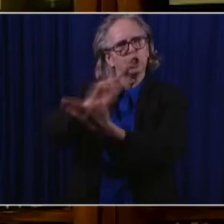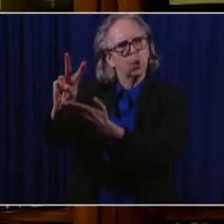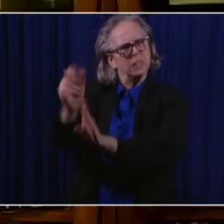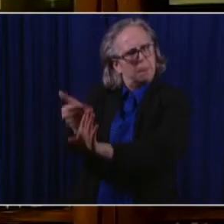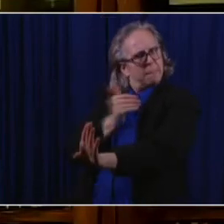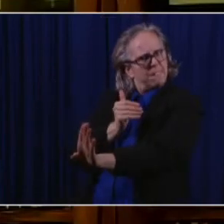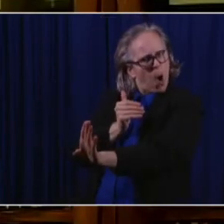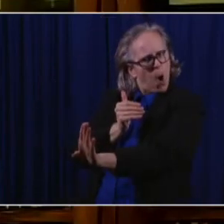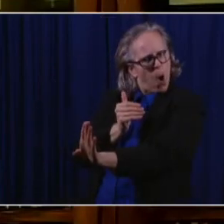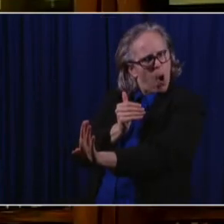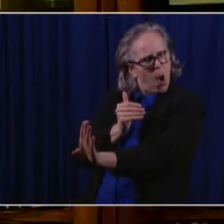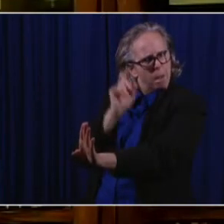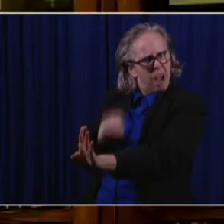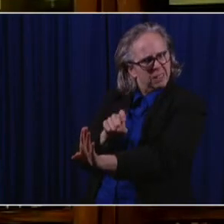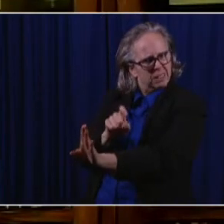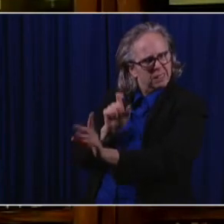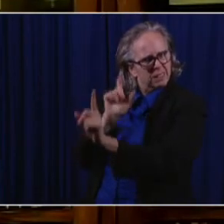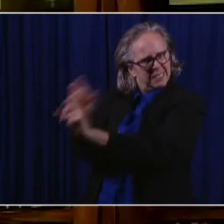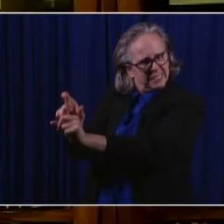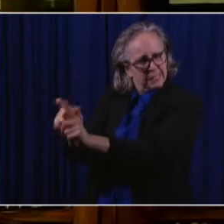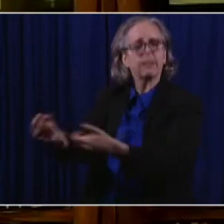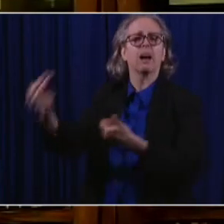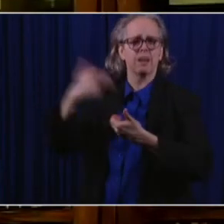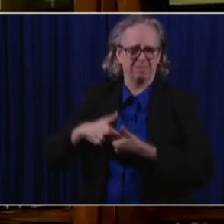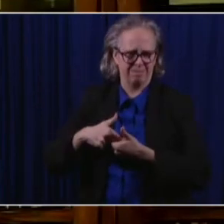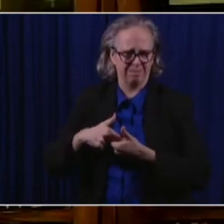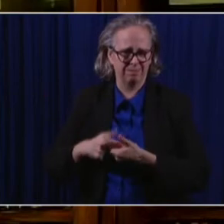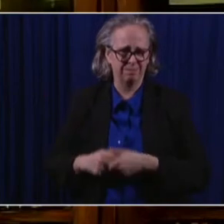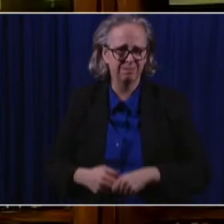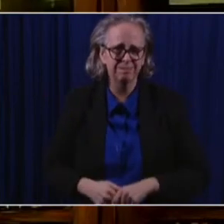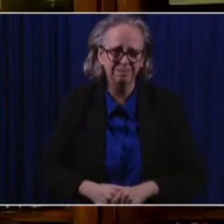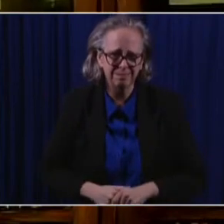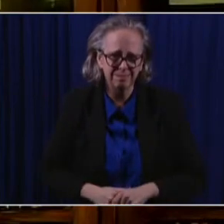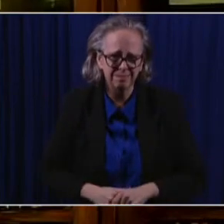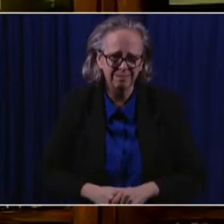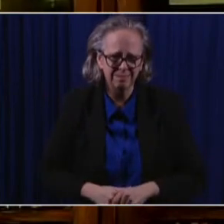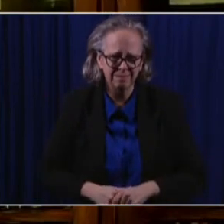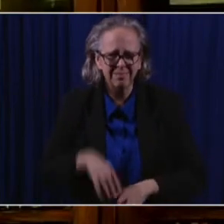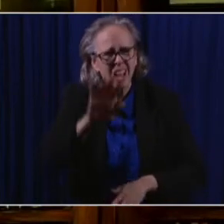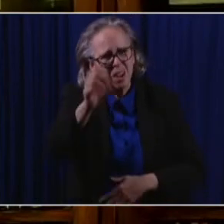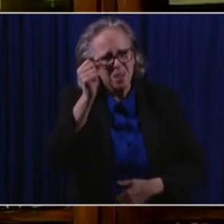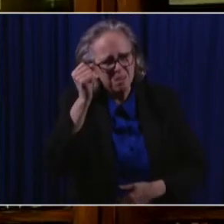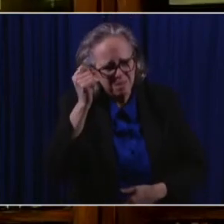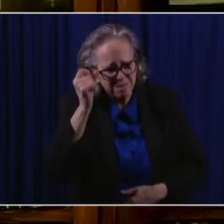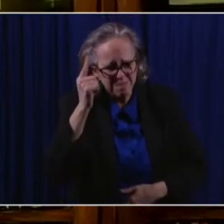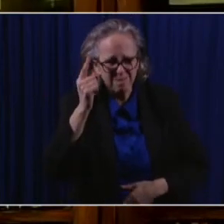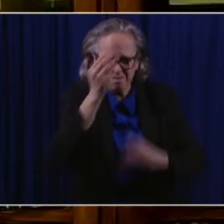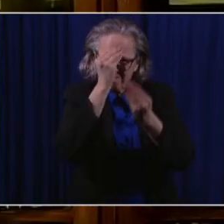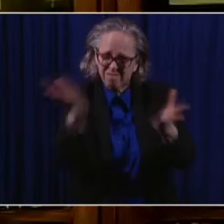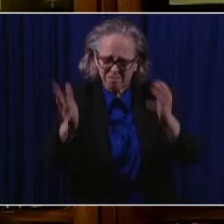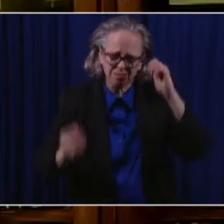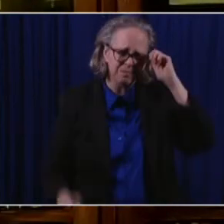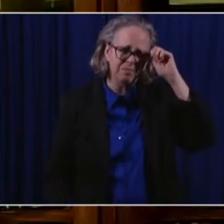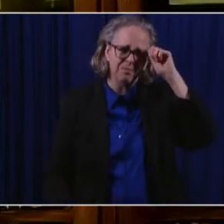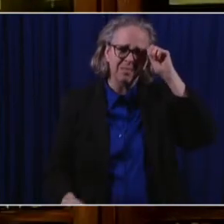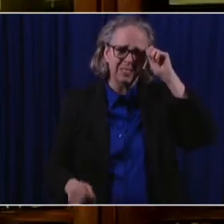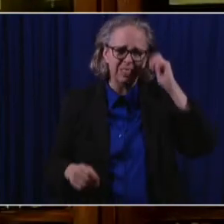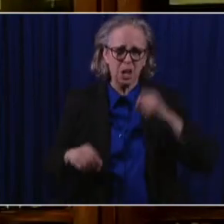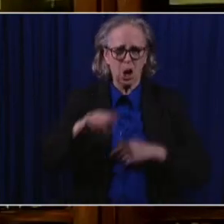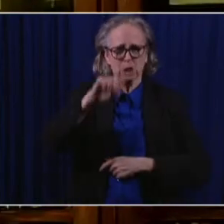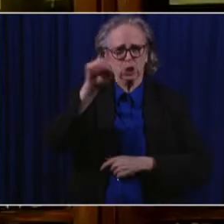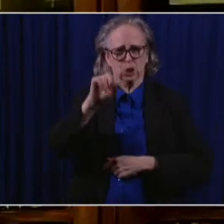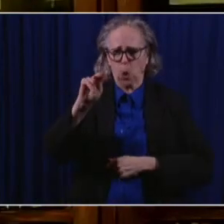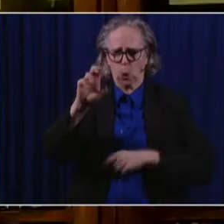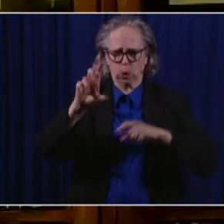graphic earlier. One of the other key points I want to make is, our zone is over 36 counties with over